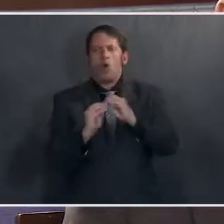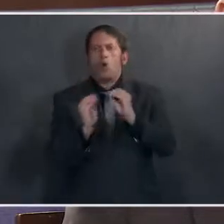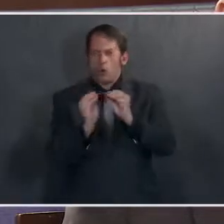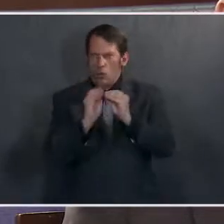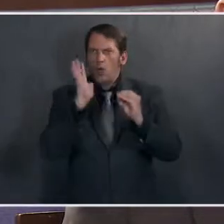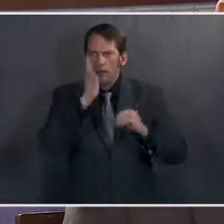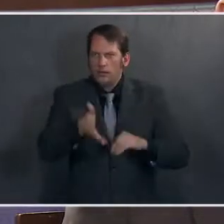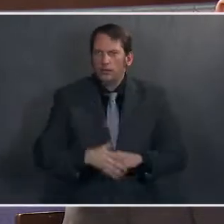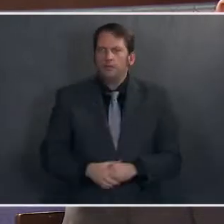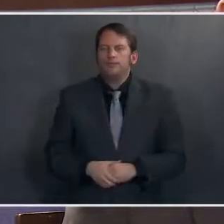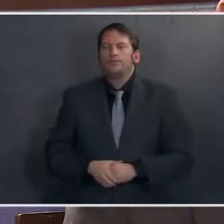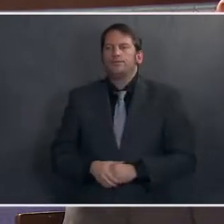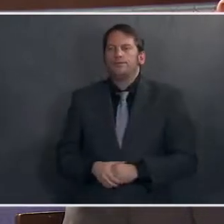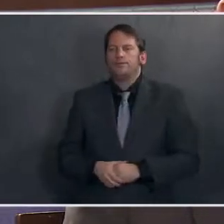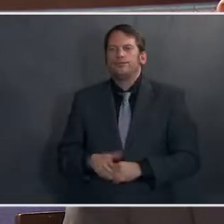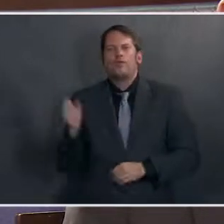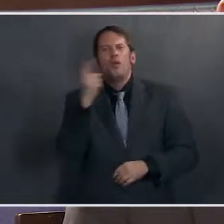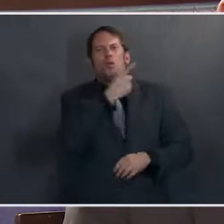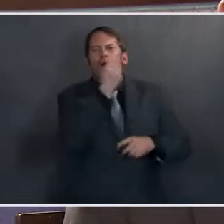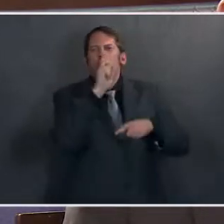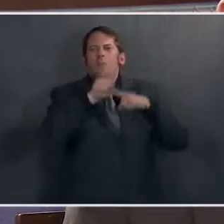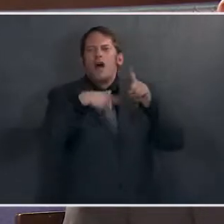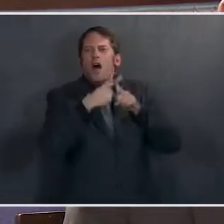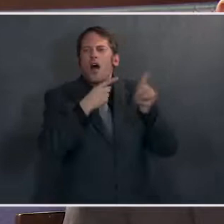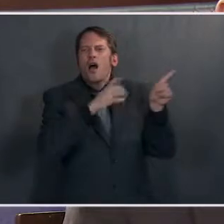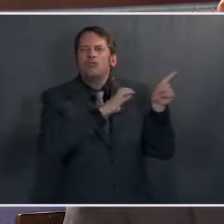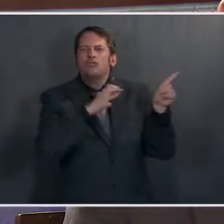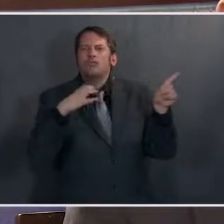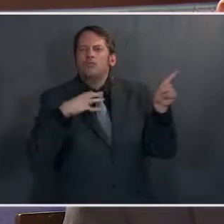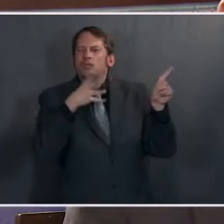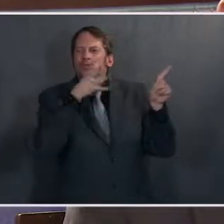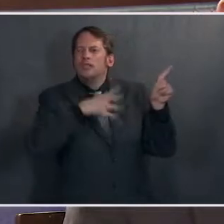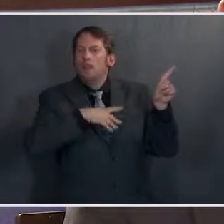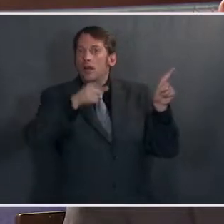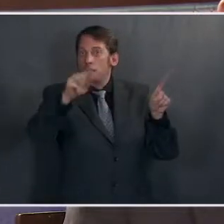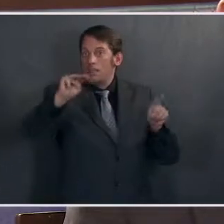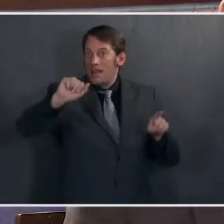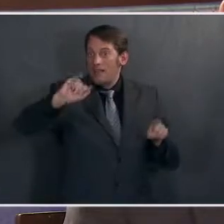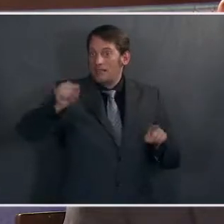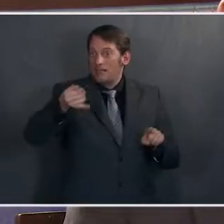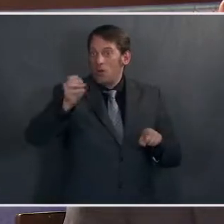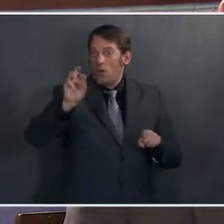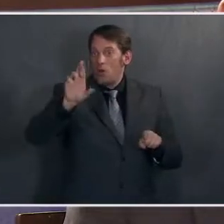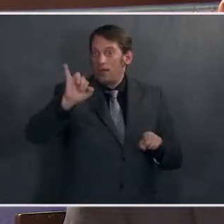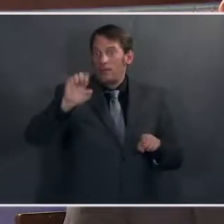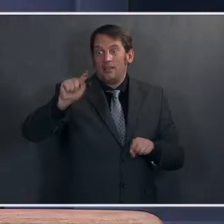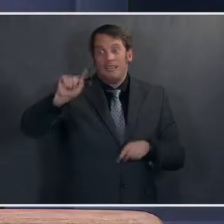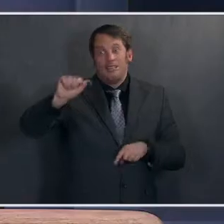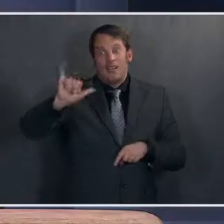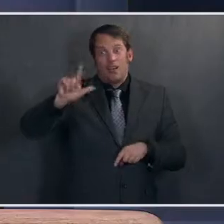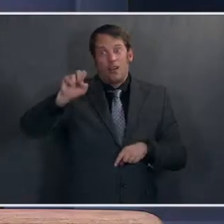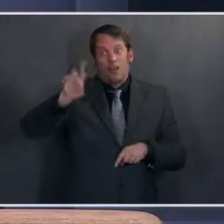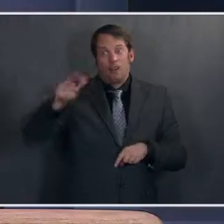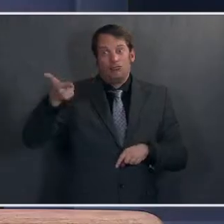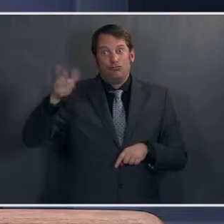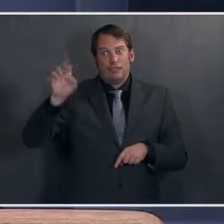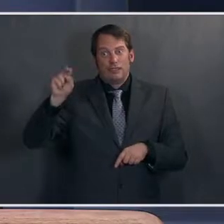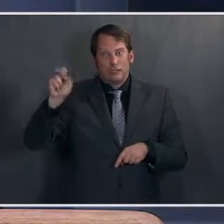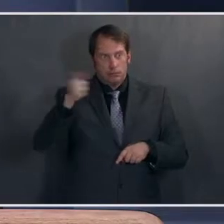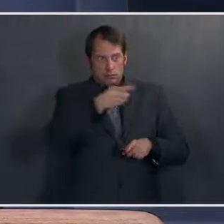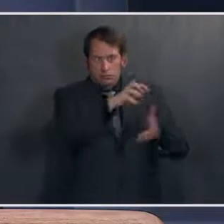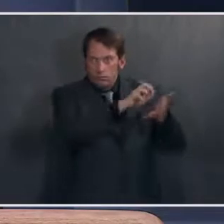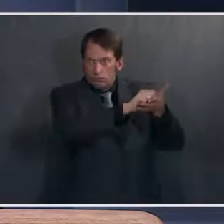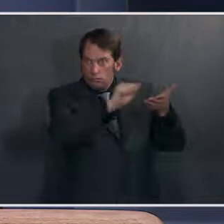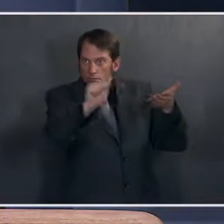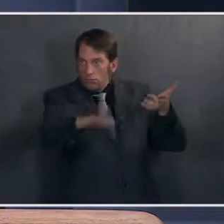Greene of her committee assignments. Does President Biden believe that she should be stripped of those assignments? We've resisted speaking of her